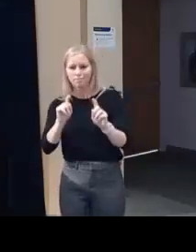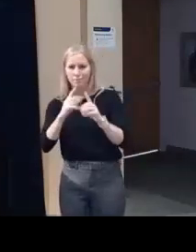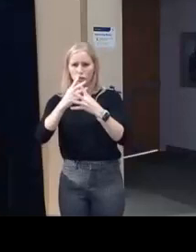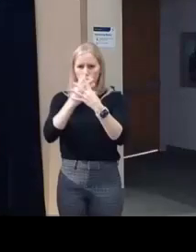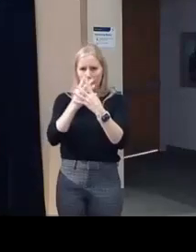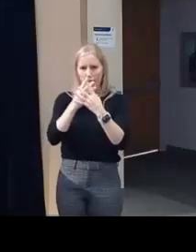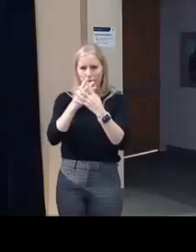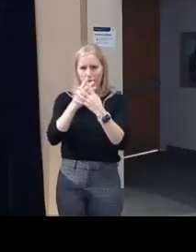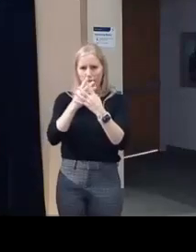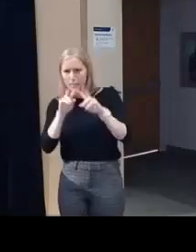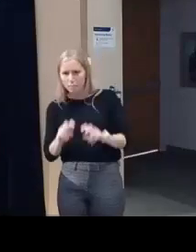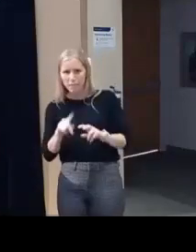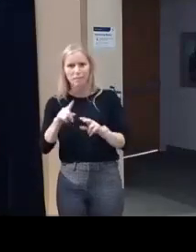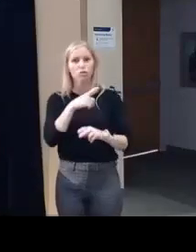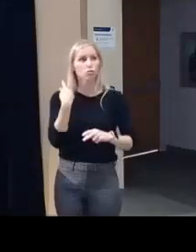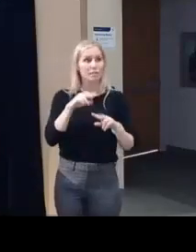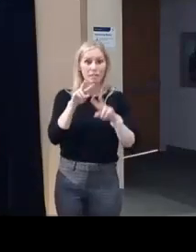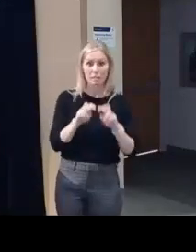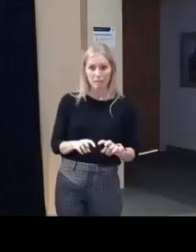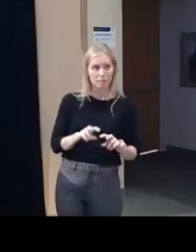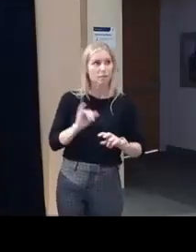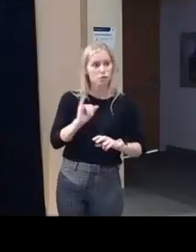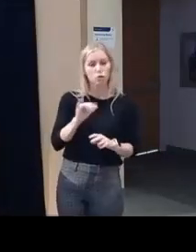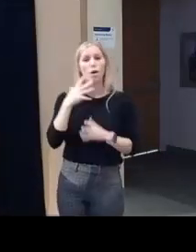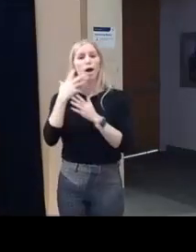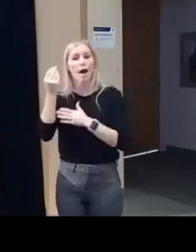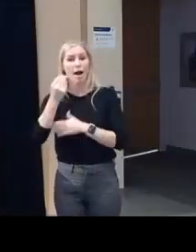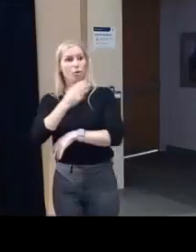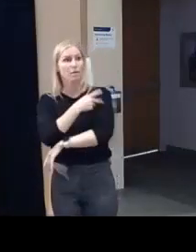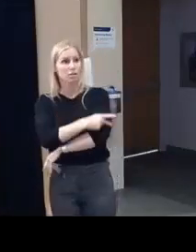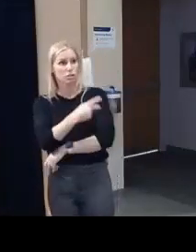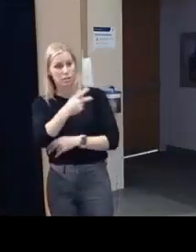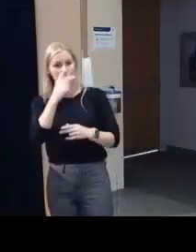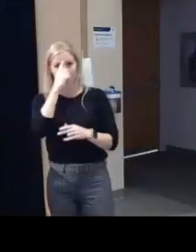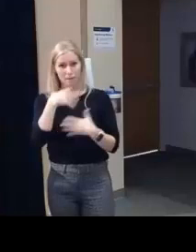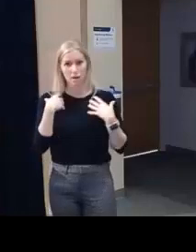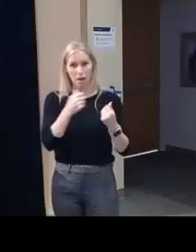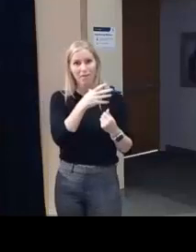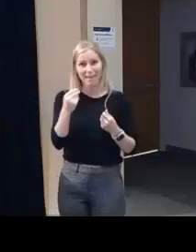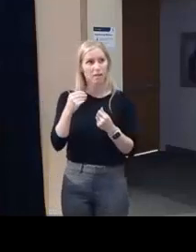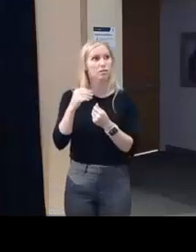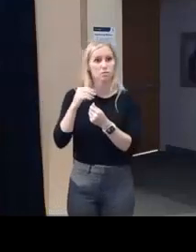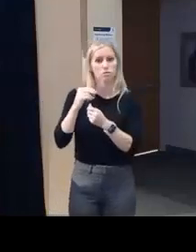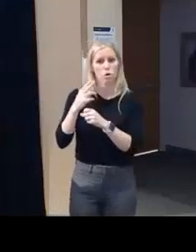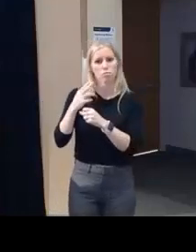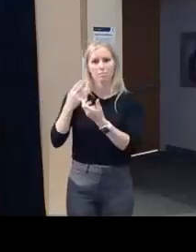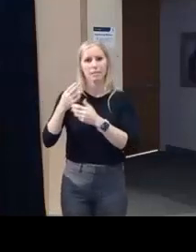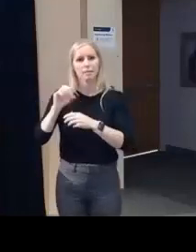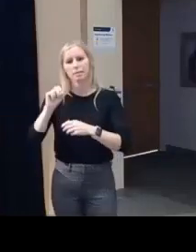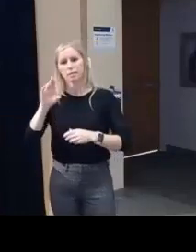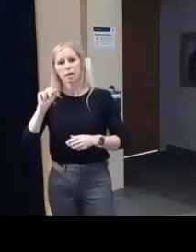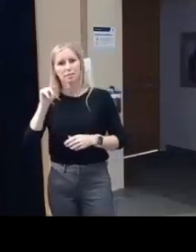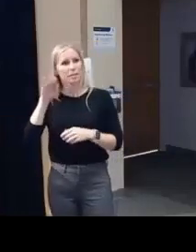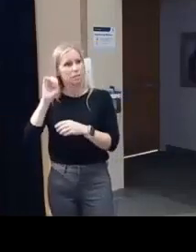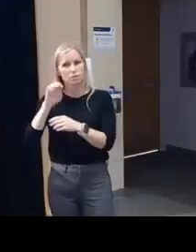diagnosis, risk assessment. We have both outpatient mental health and substance use services, but we're also including peer